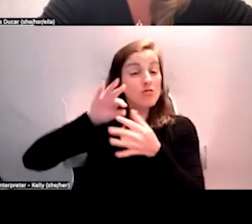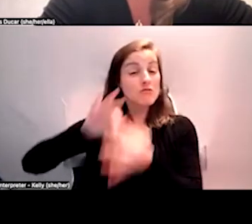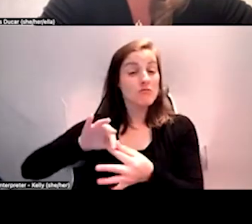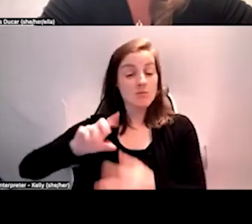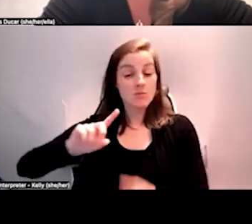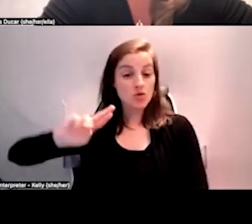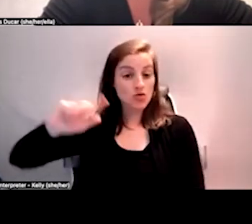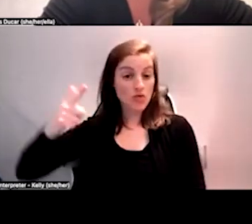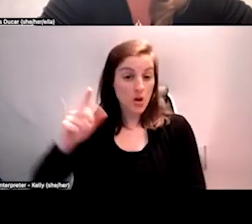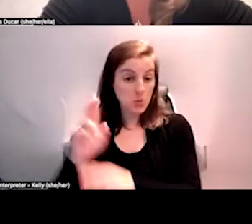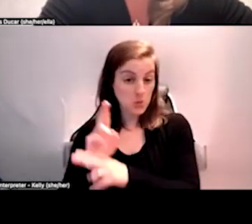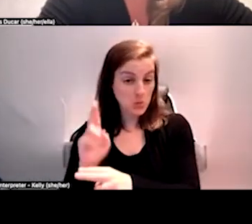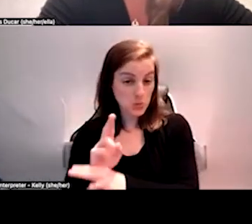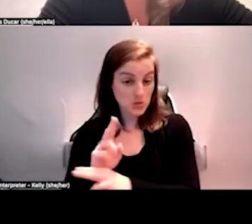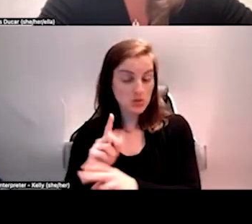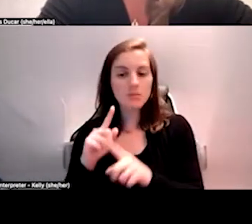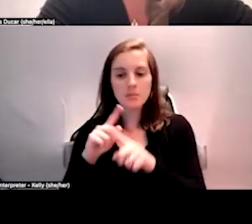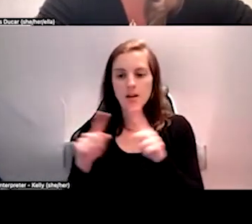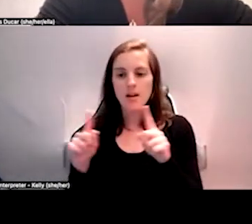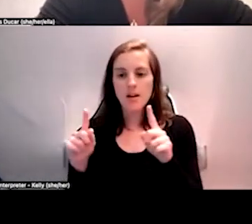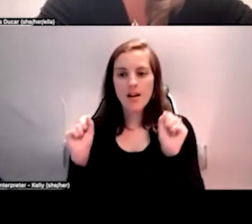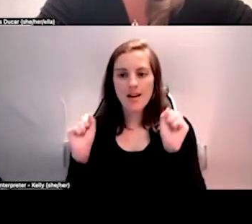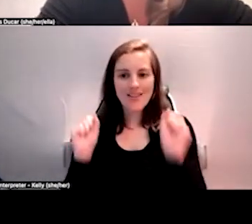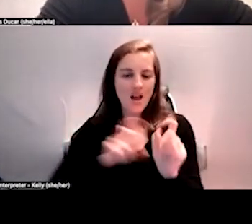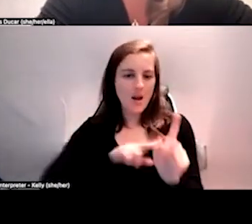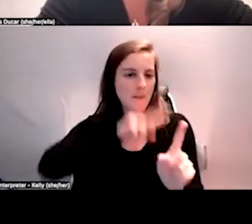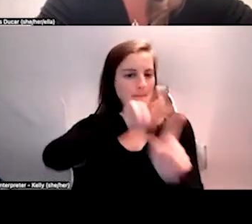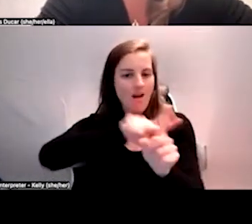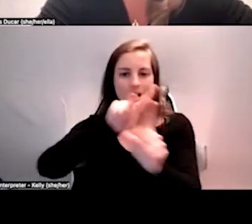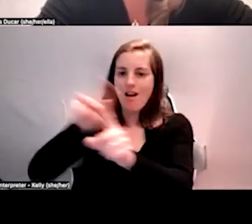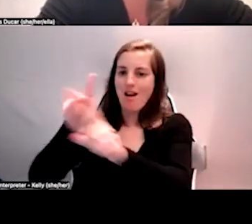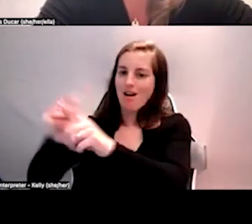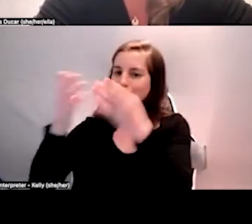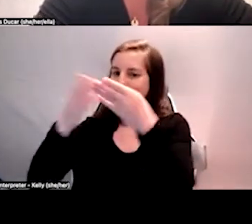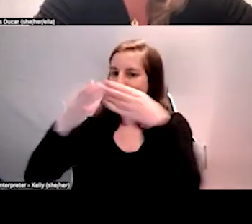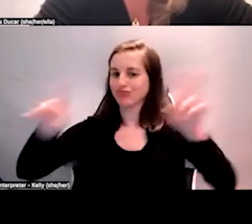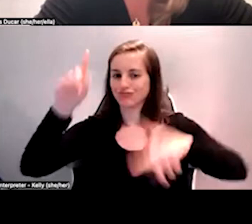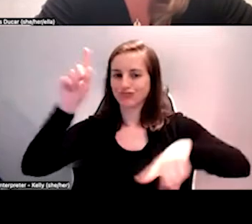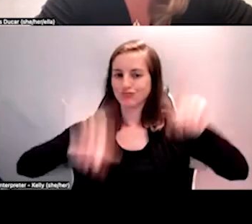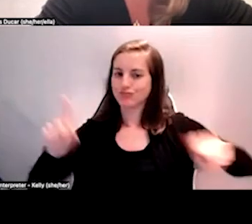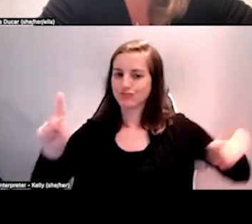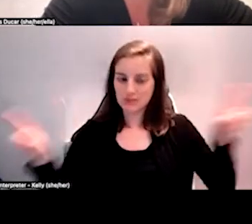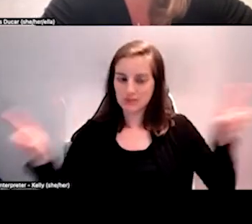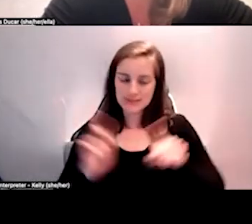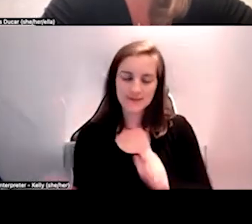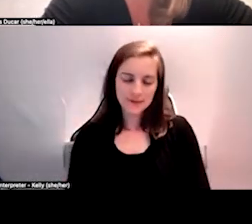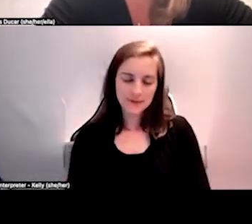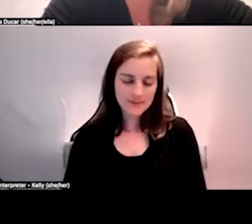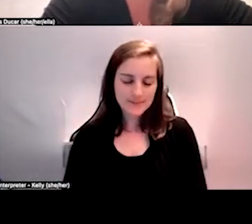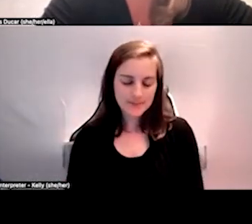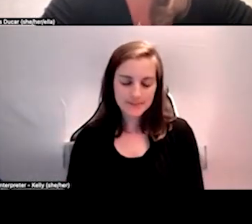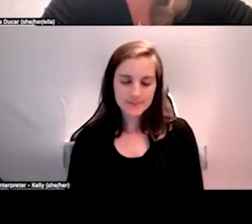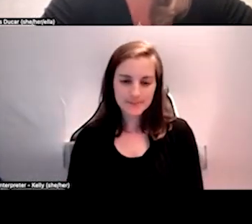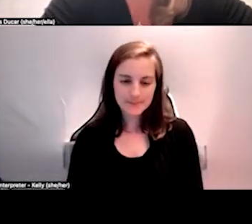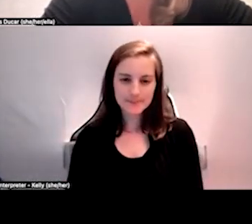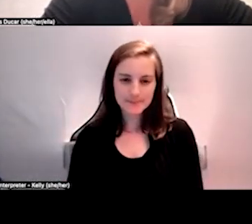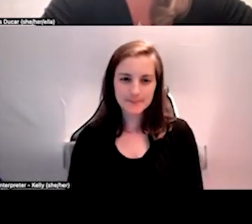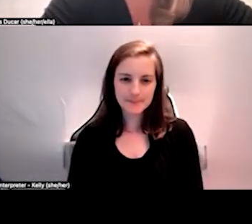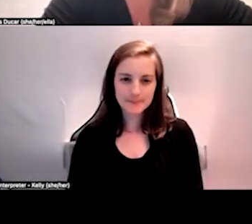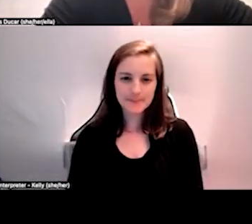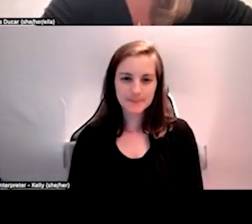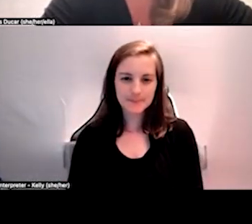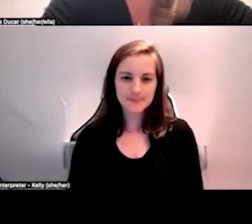really can be applicable in all sorts of walks of life, right? It's really a